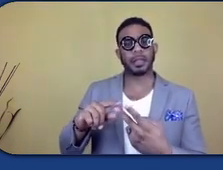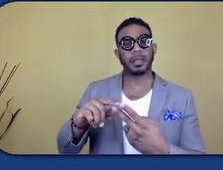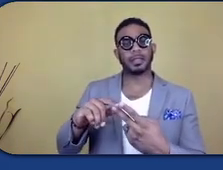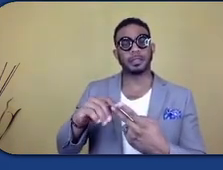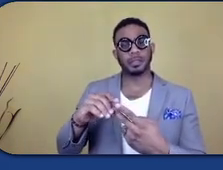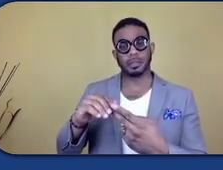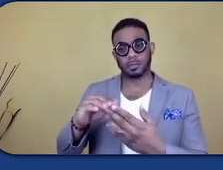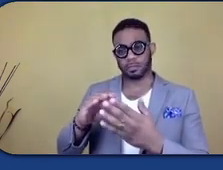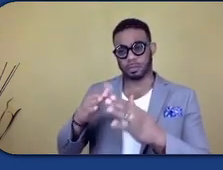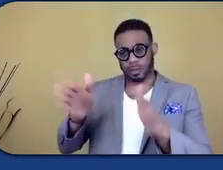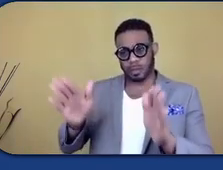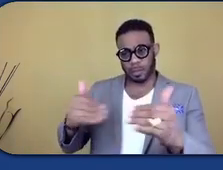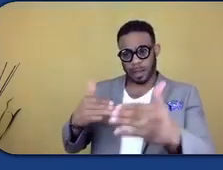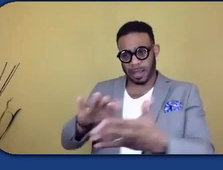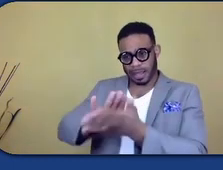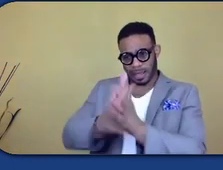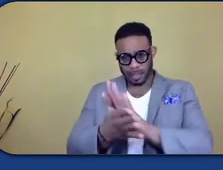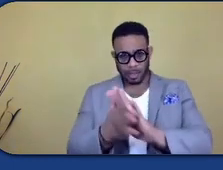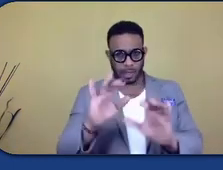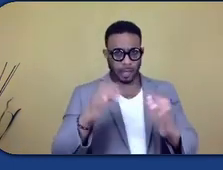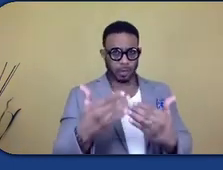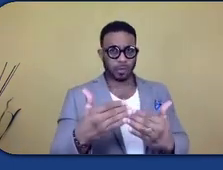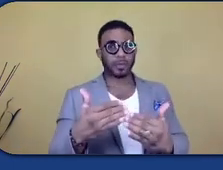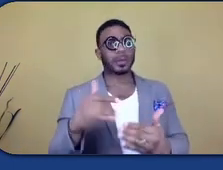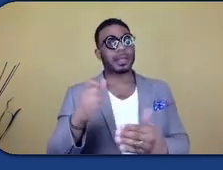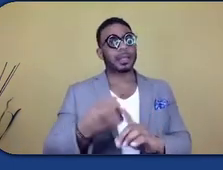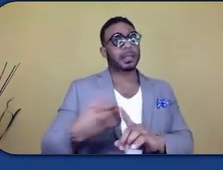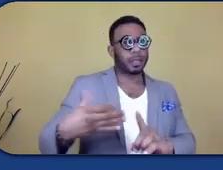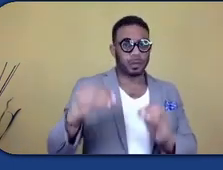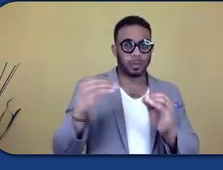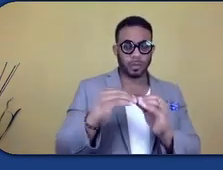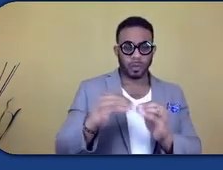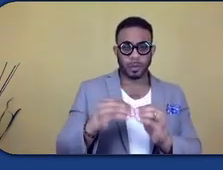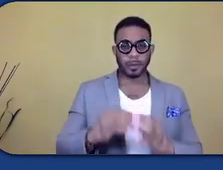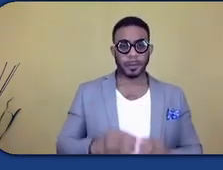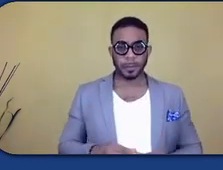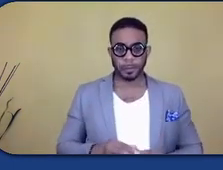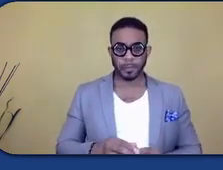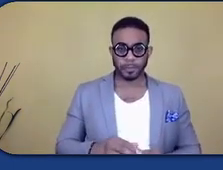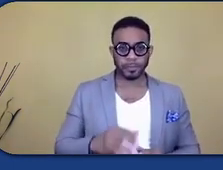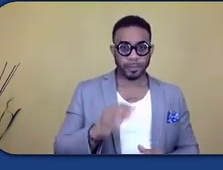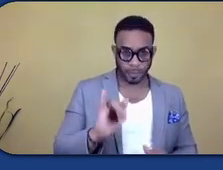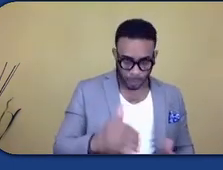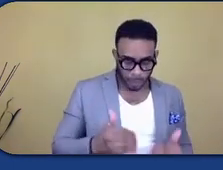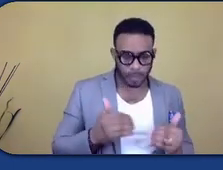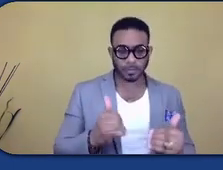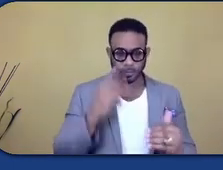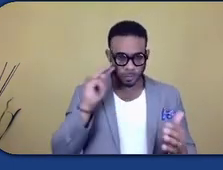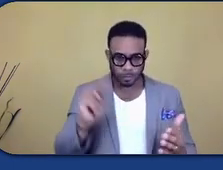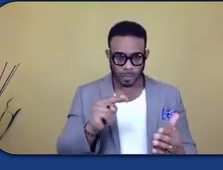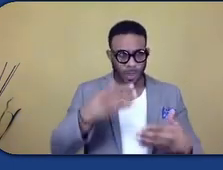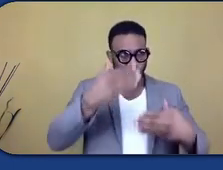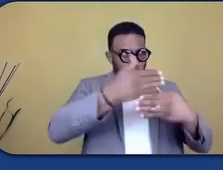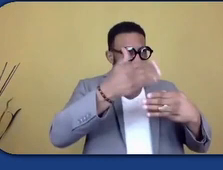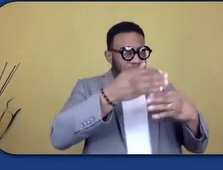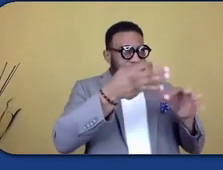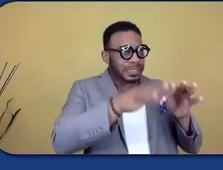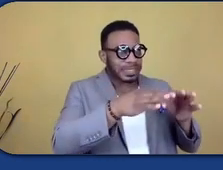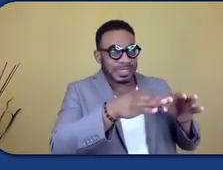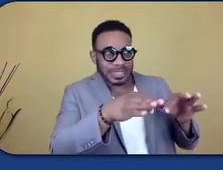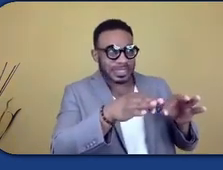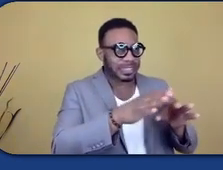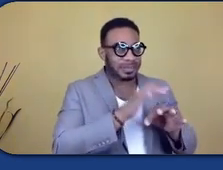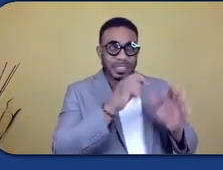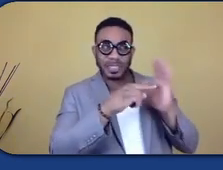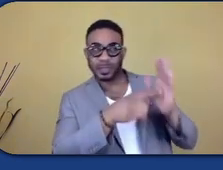and the administration block into classrooms, and it has really given wider classrooms that are well aerated. When you look at the